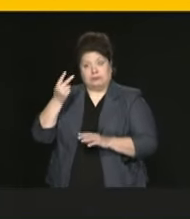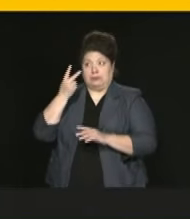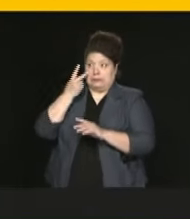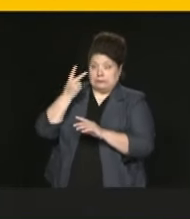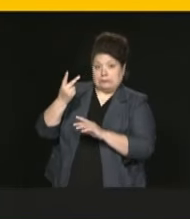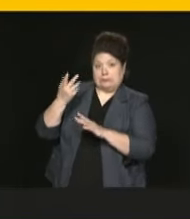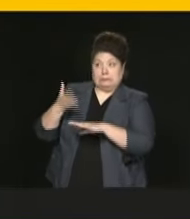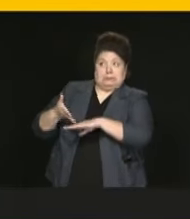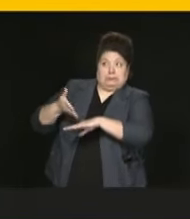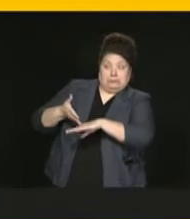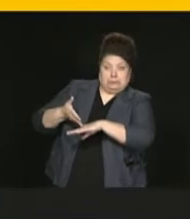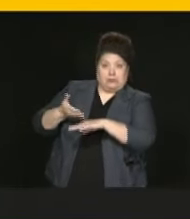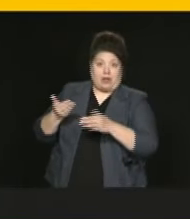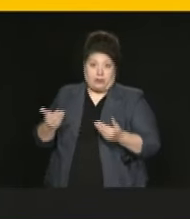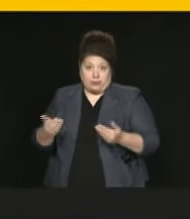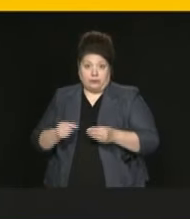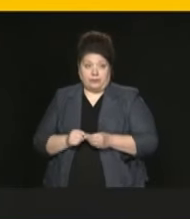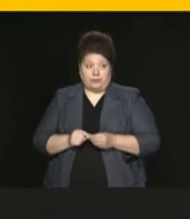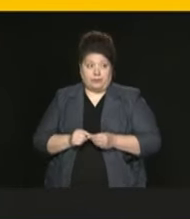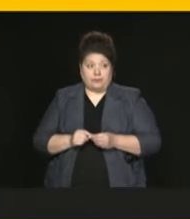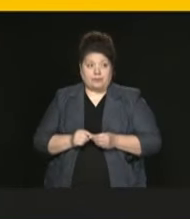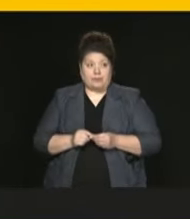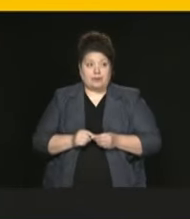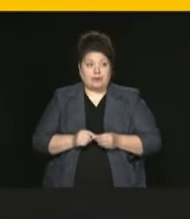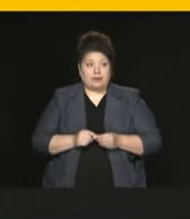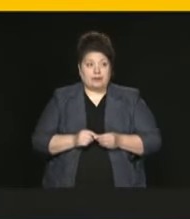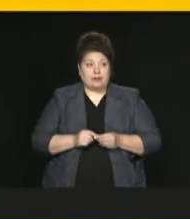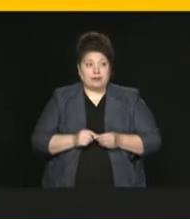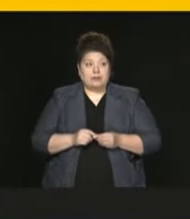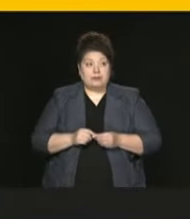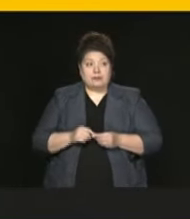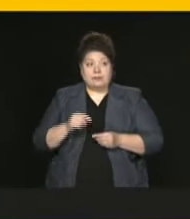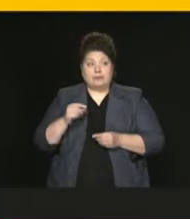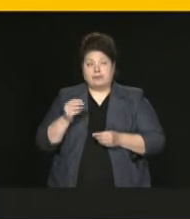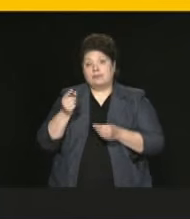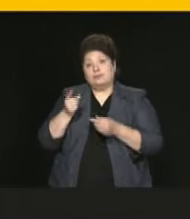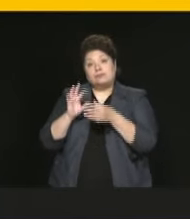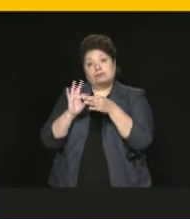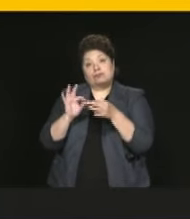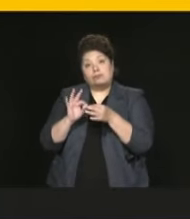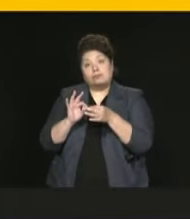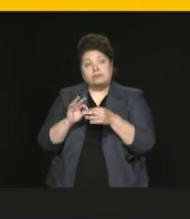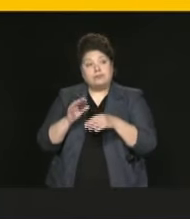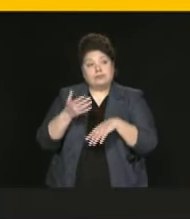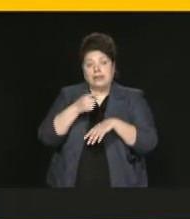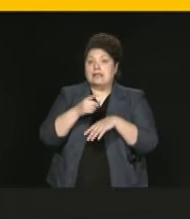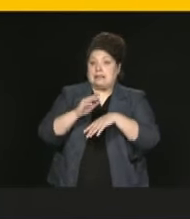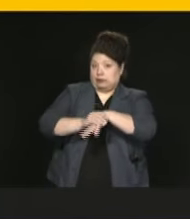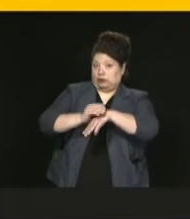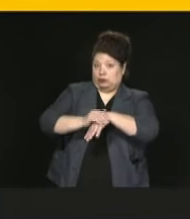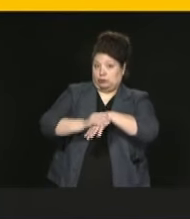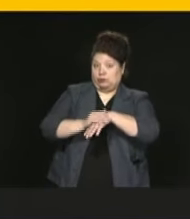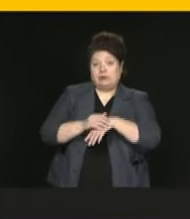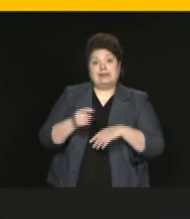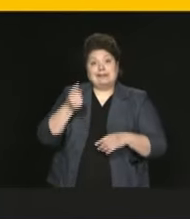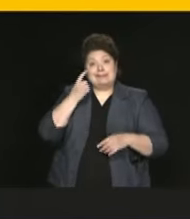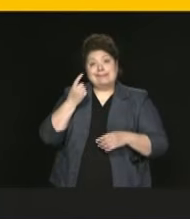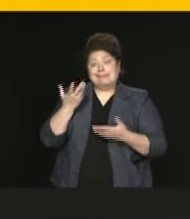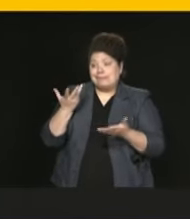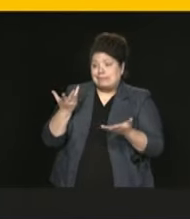What's happening in sort of long-term care establishments across the country, as Dr. Tam and I've said, really is a national